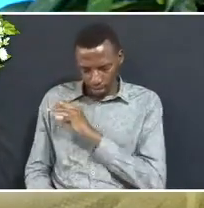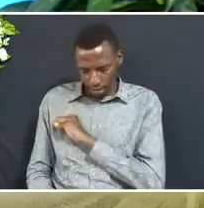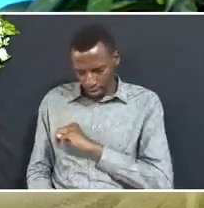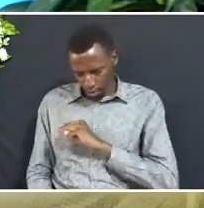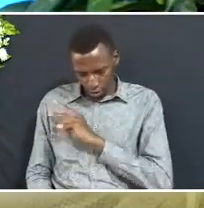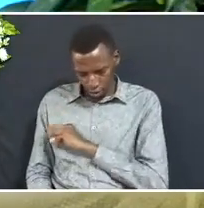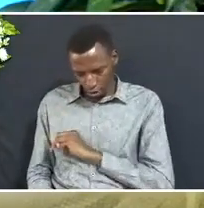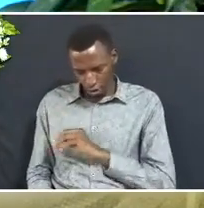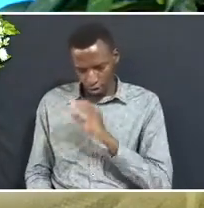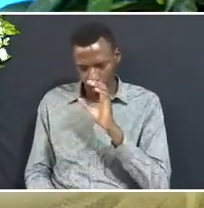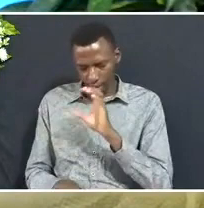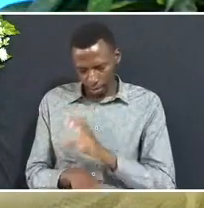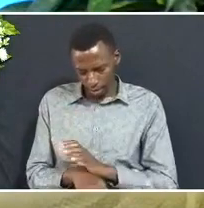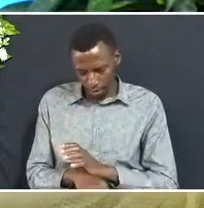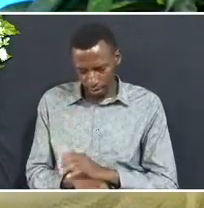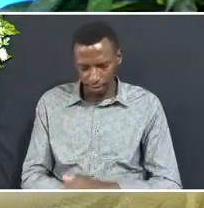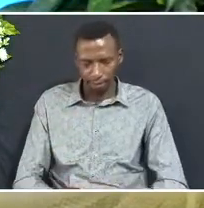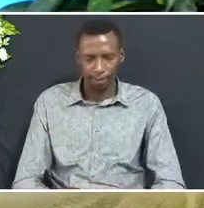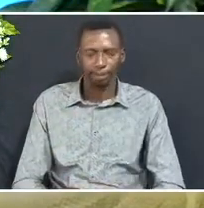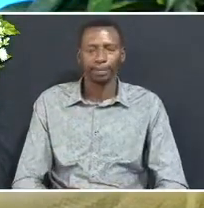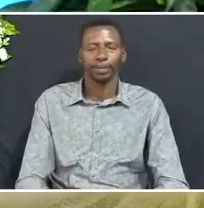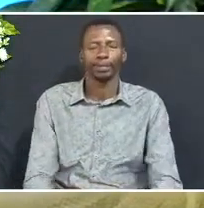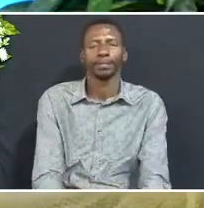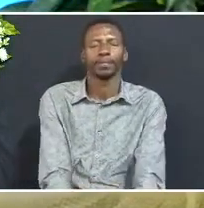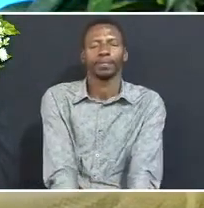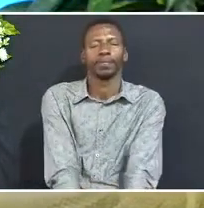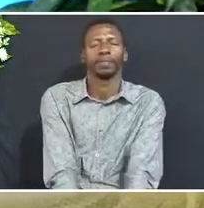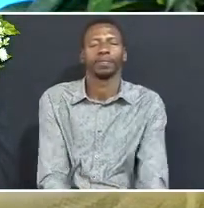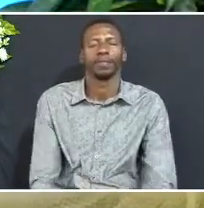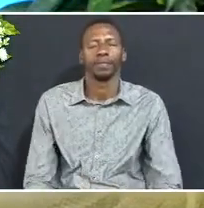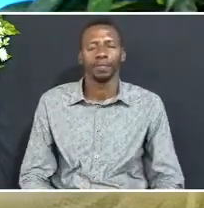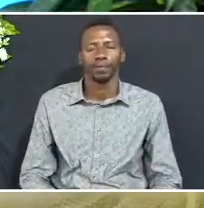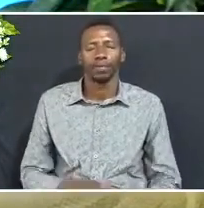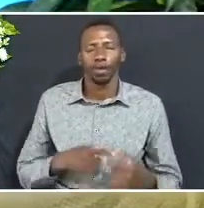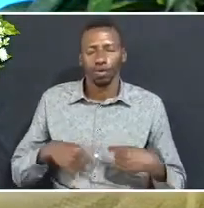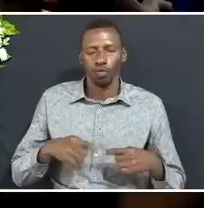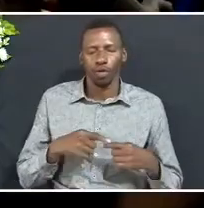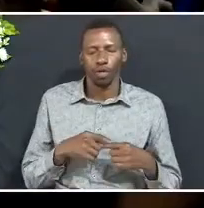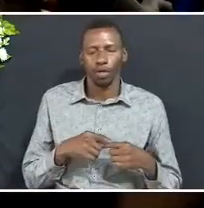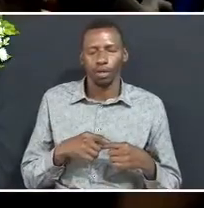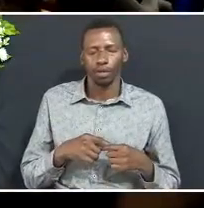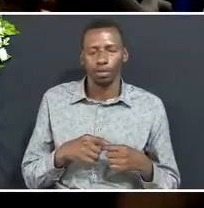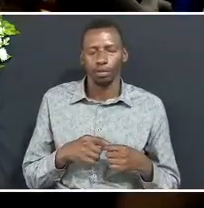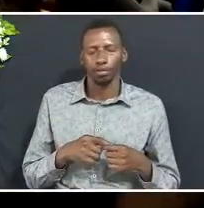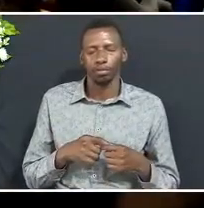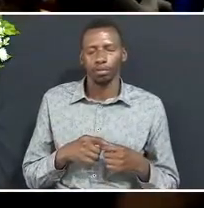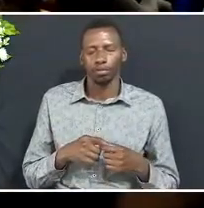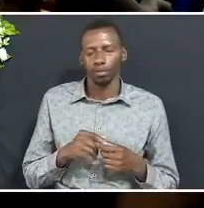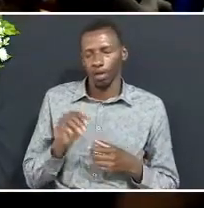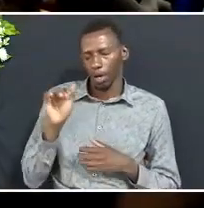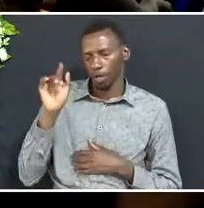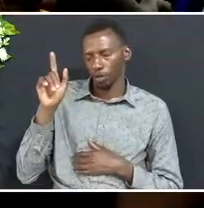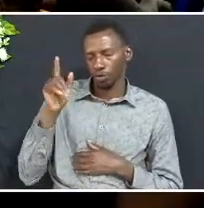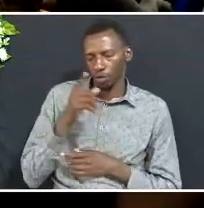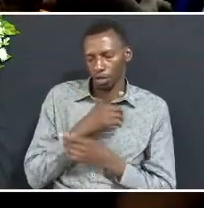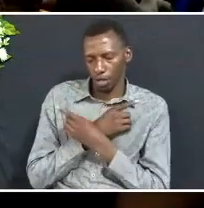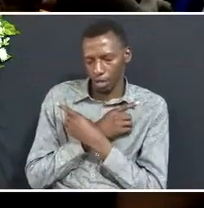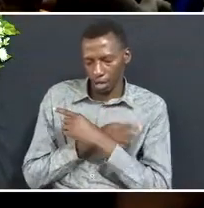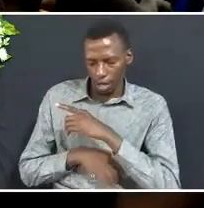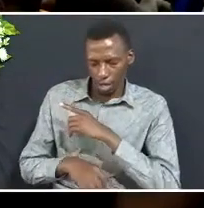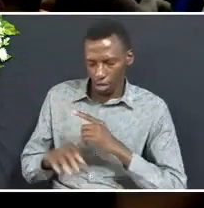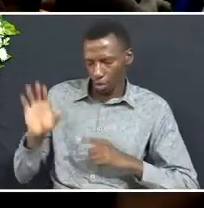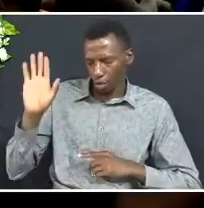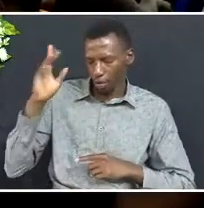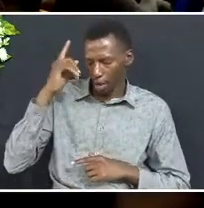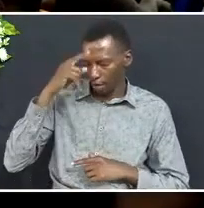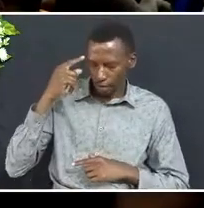church in accomplishing the mission that you have assigned to us. We implore you that, dear Lord, you may shine your face